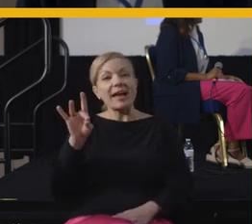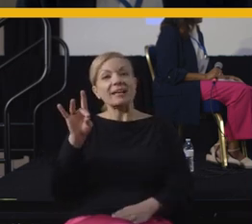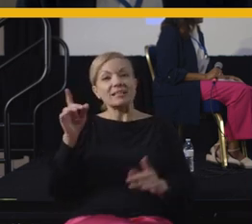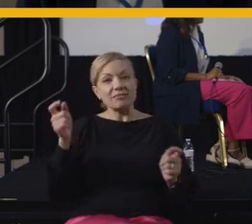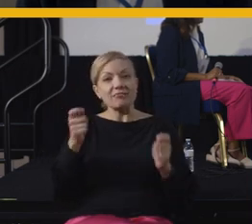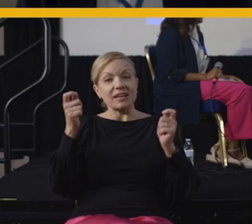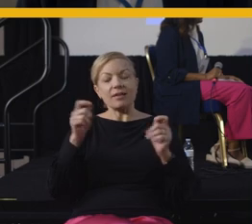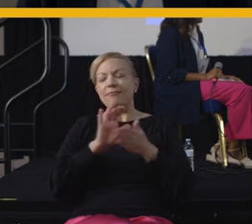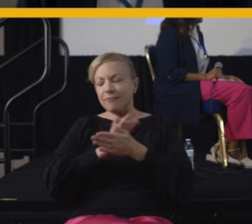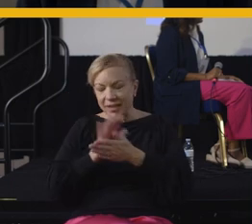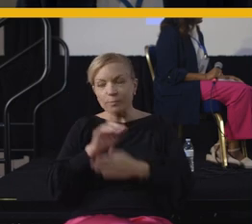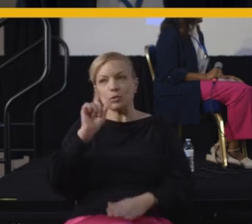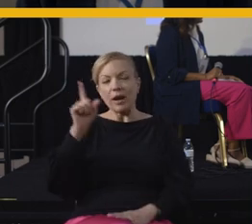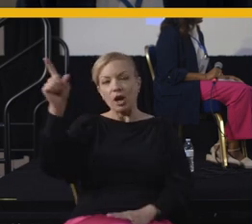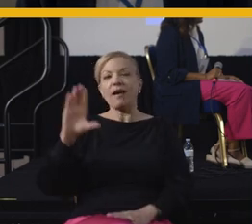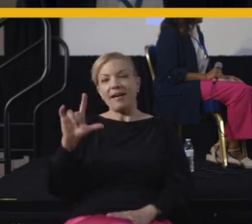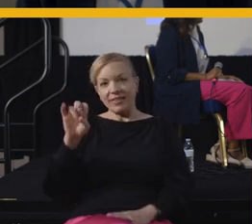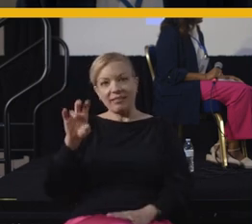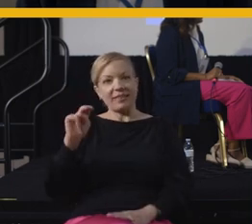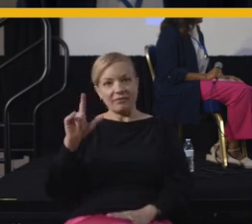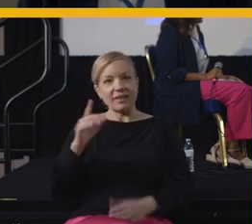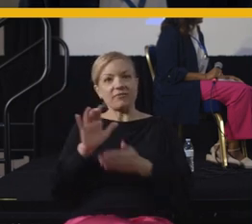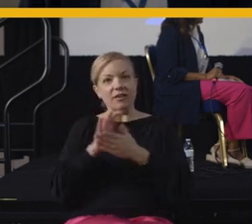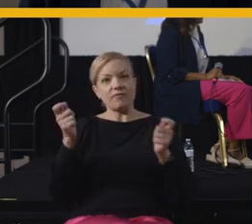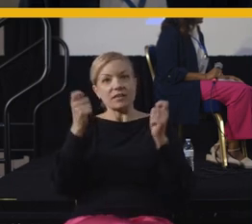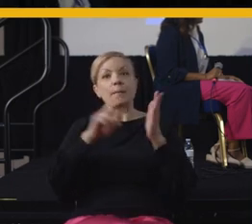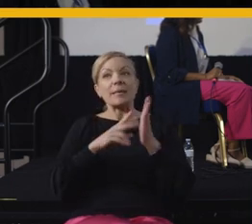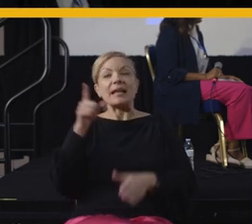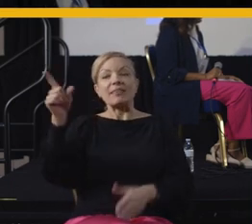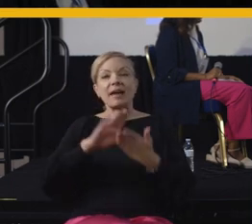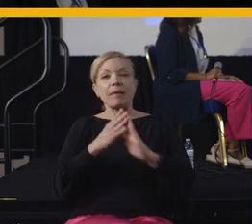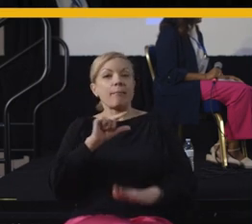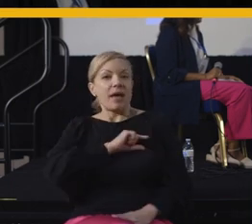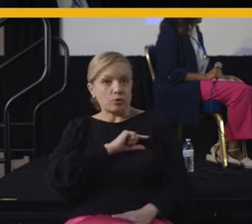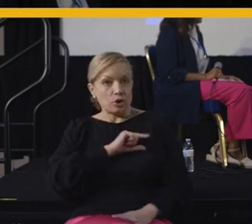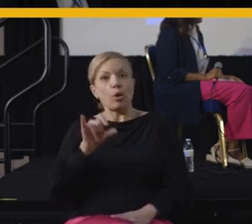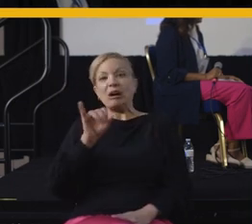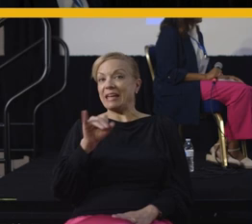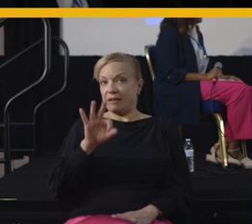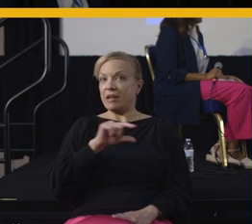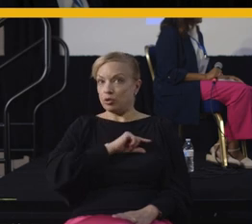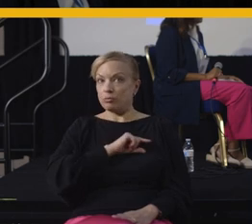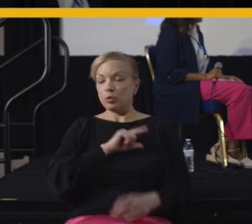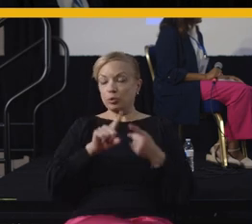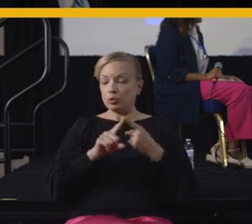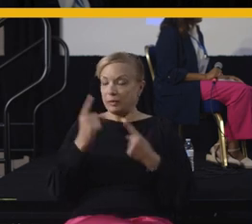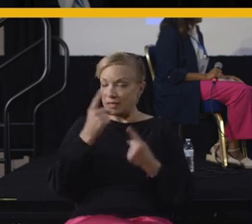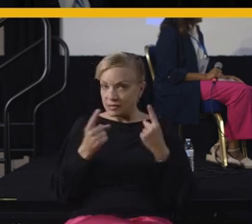Cleveland International Film Festival, which also made them eligible, if they were to be